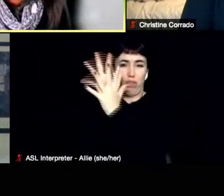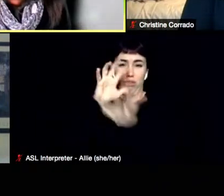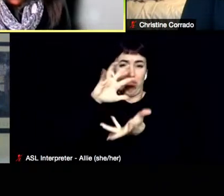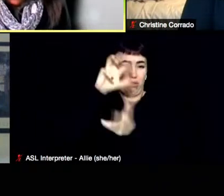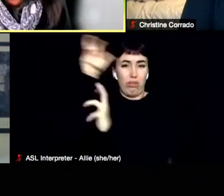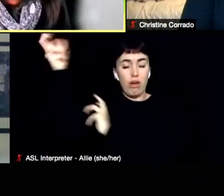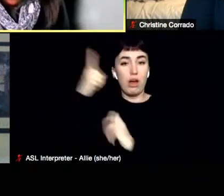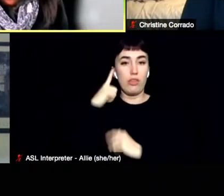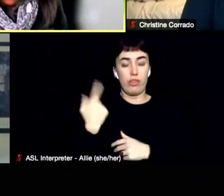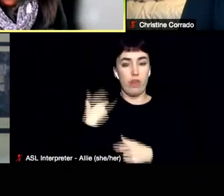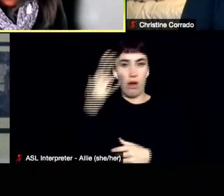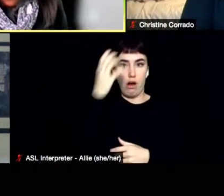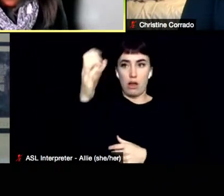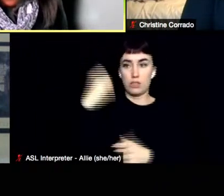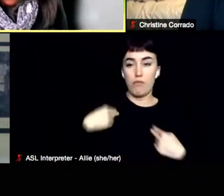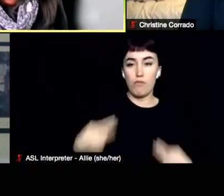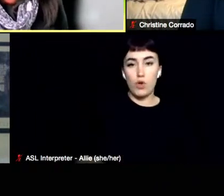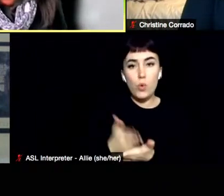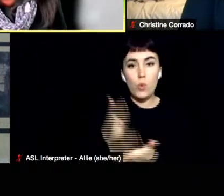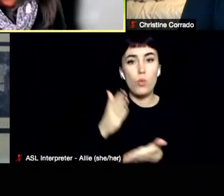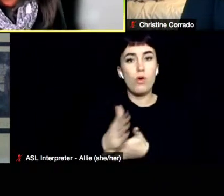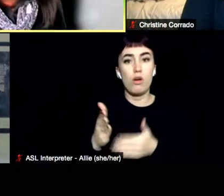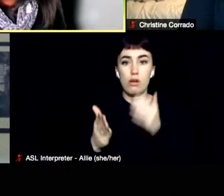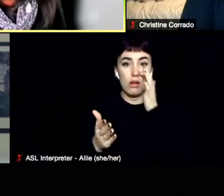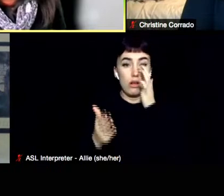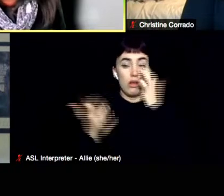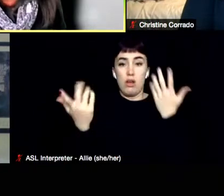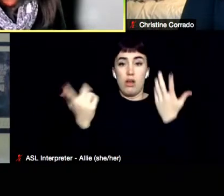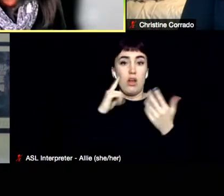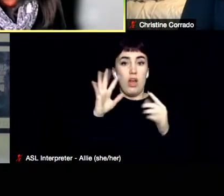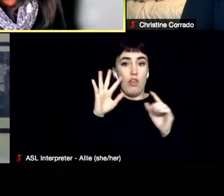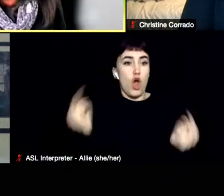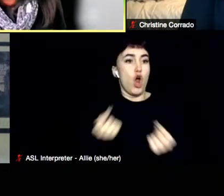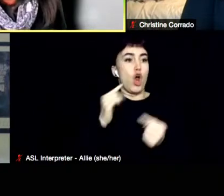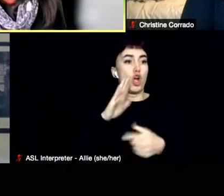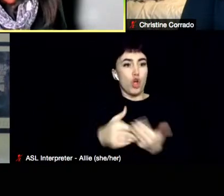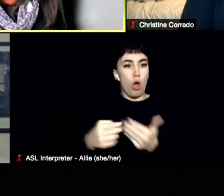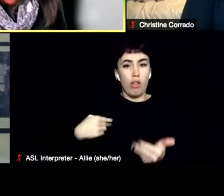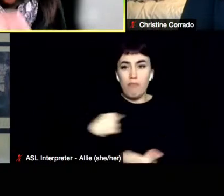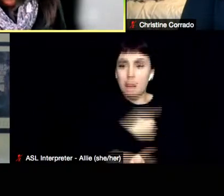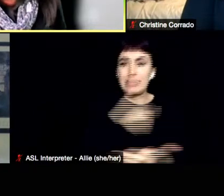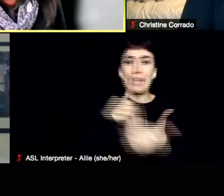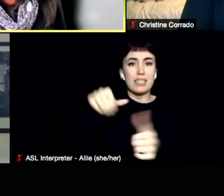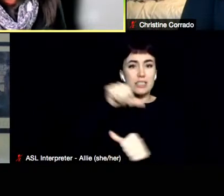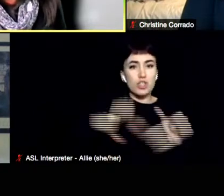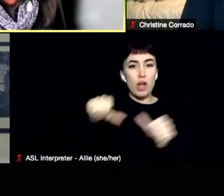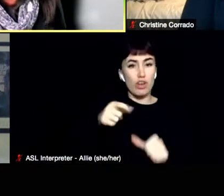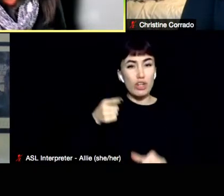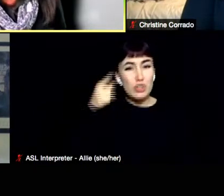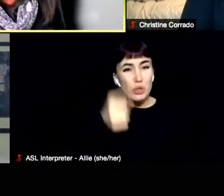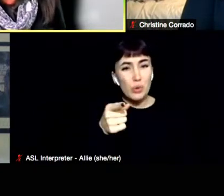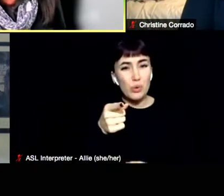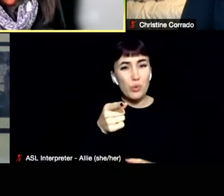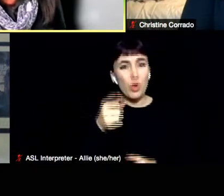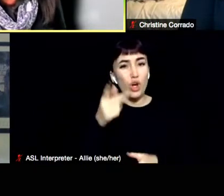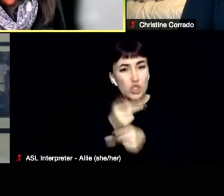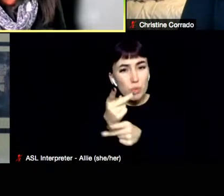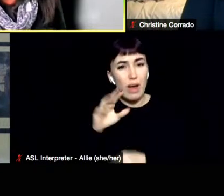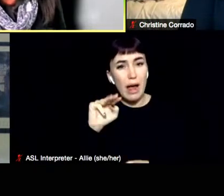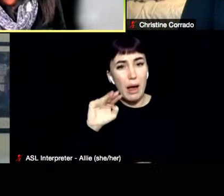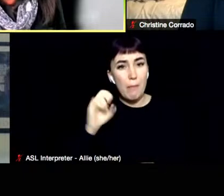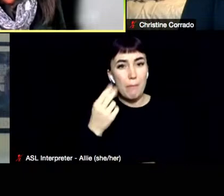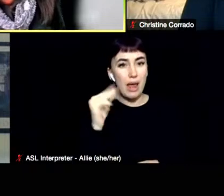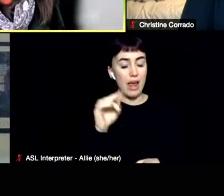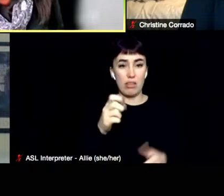into some type of zero-sum game that pits us all against one another. And you, Supervisor Maley, had